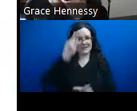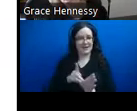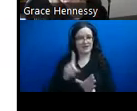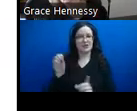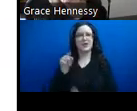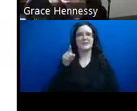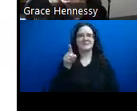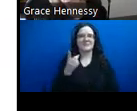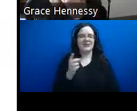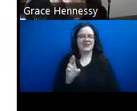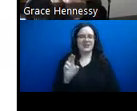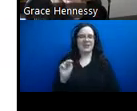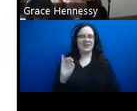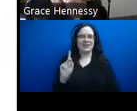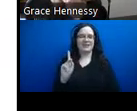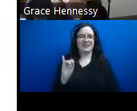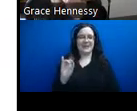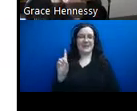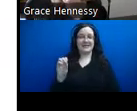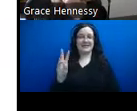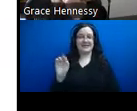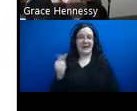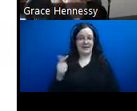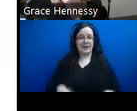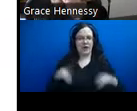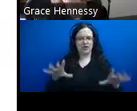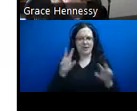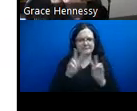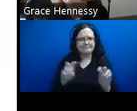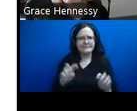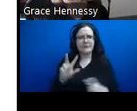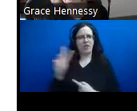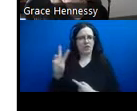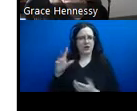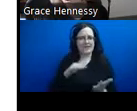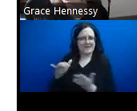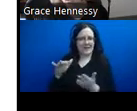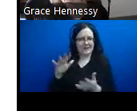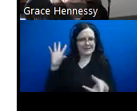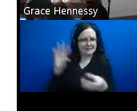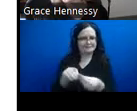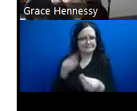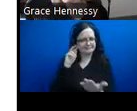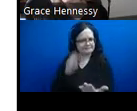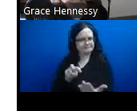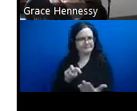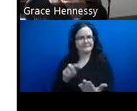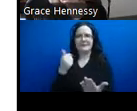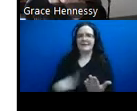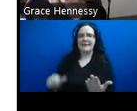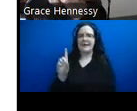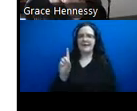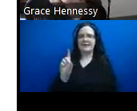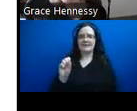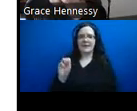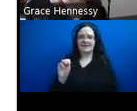and her colleagues in Australia did a meta-analysis of 36 studies to look at the prevalence of any current DSM-4